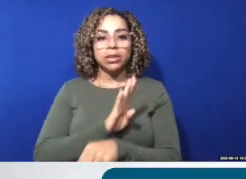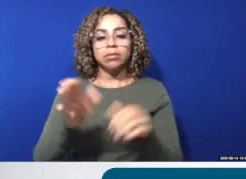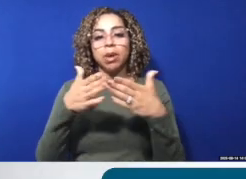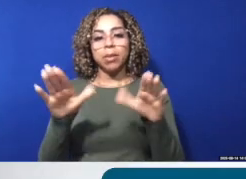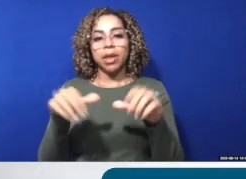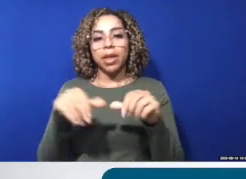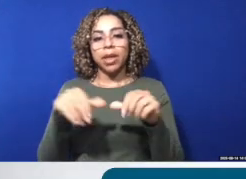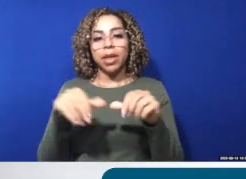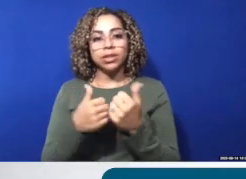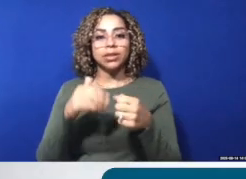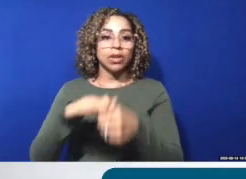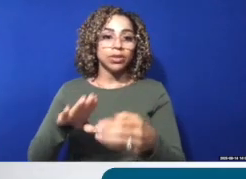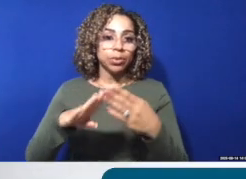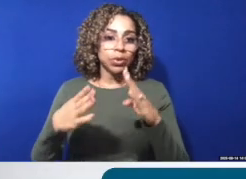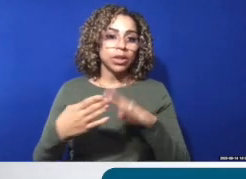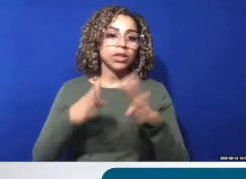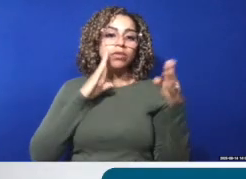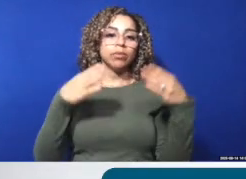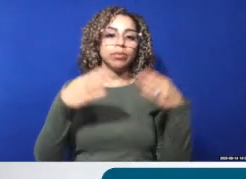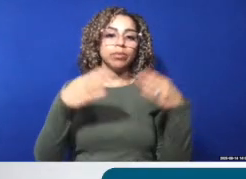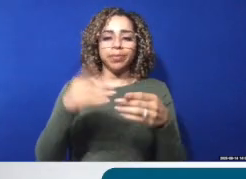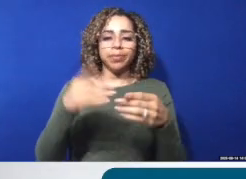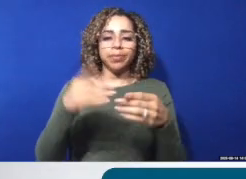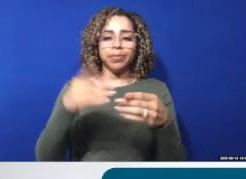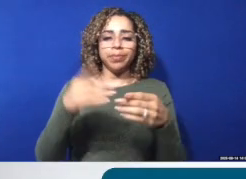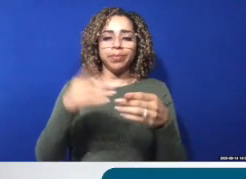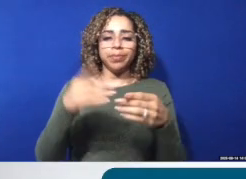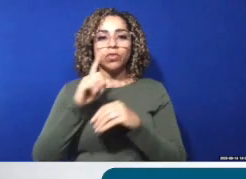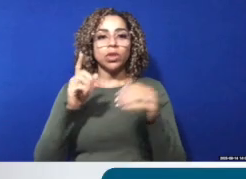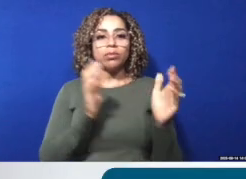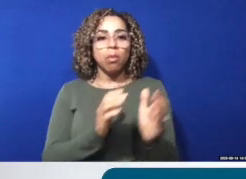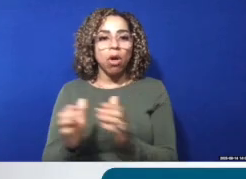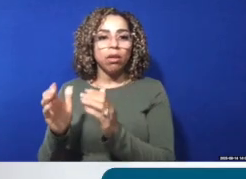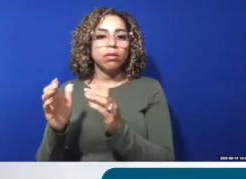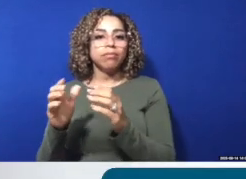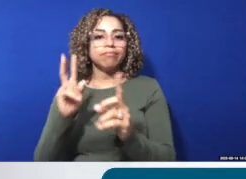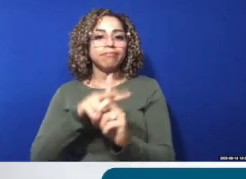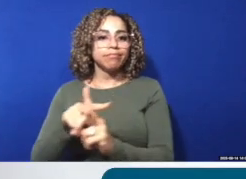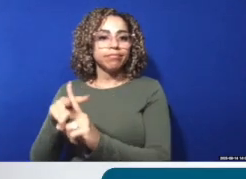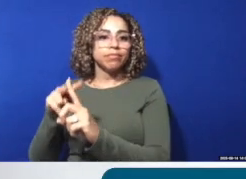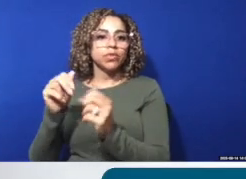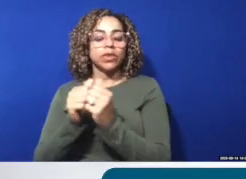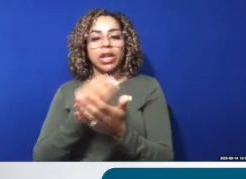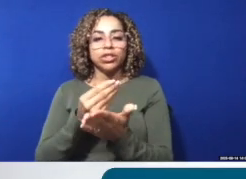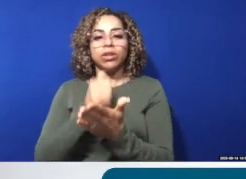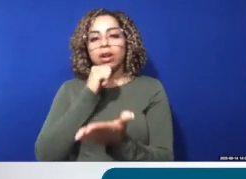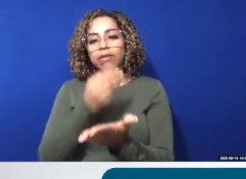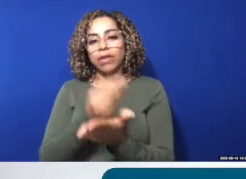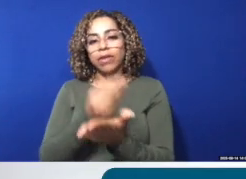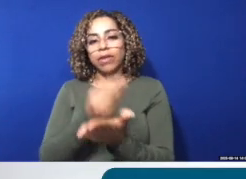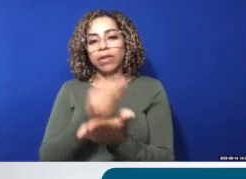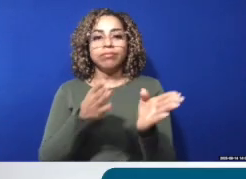fleets through financial and non-financial mechanisms, and collaborate with community partners, air districts, and other state and local